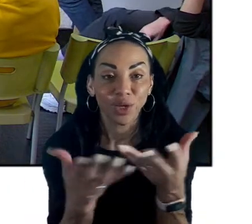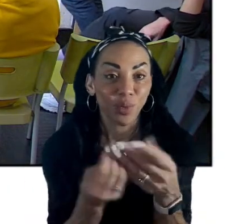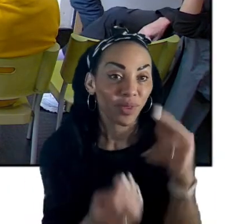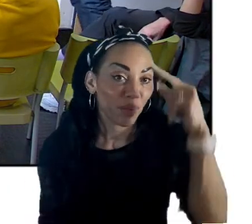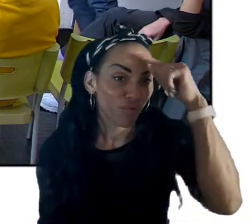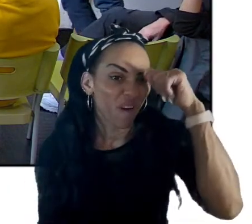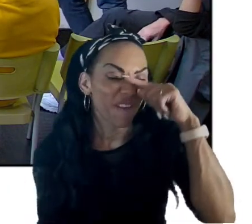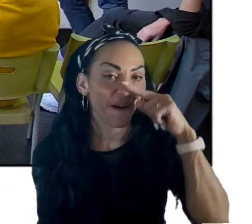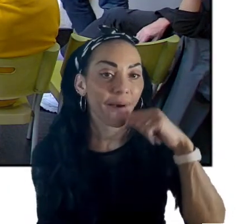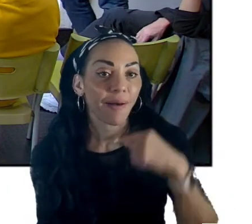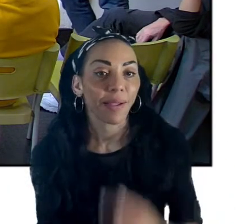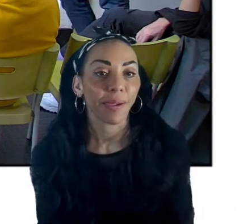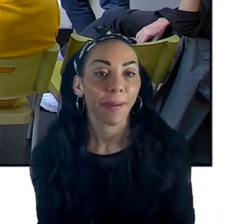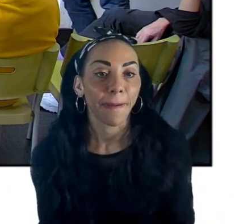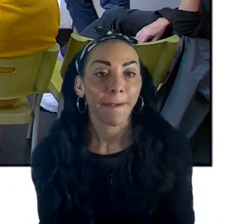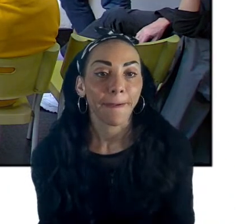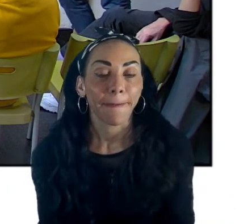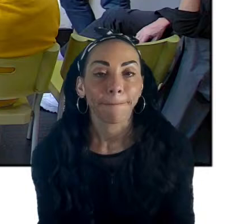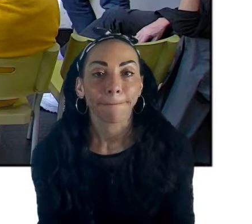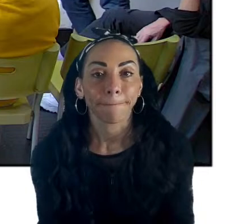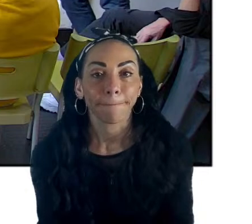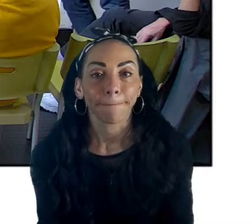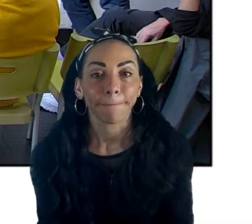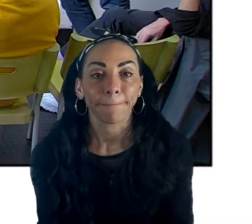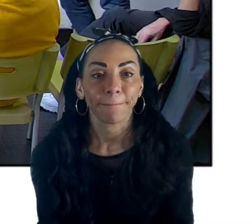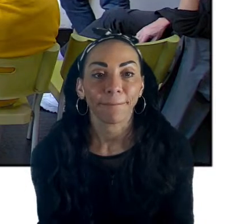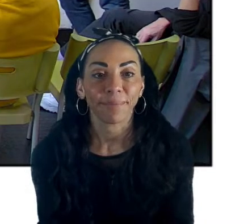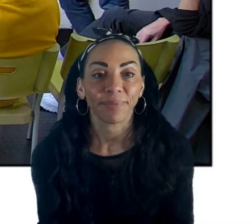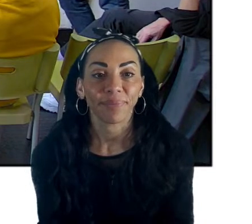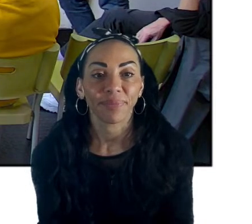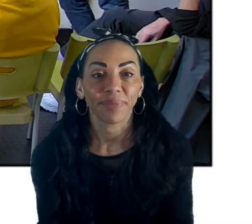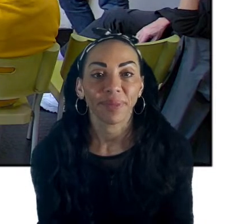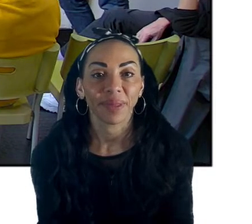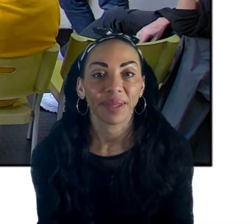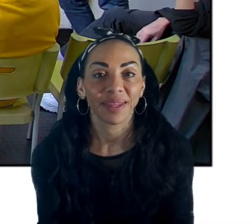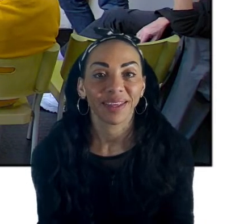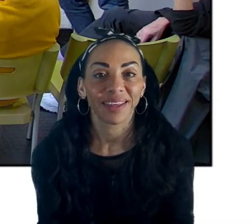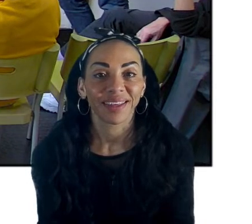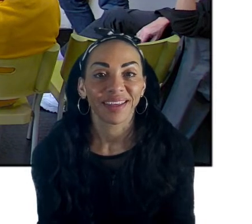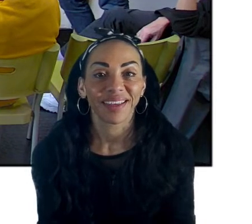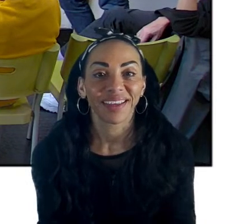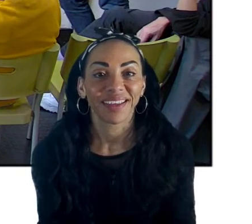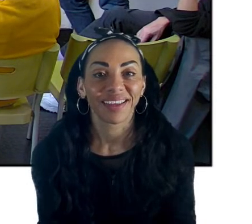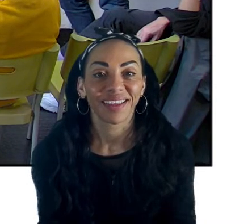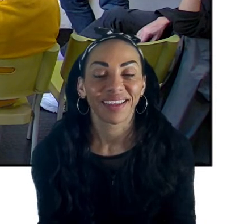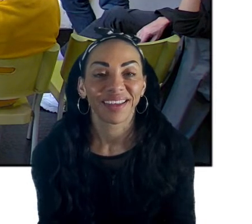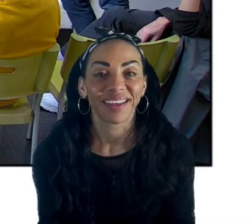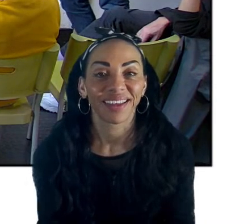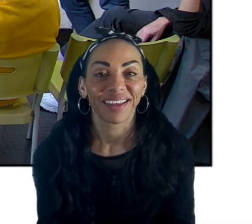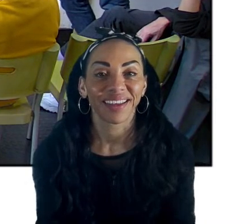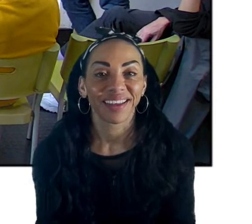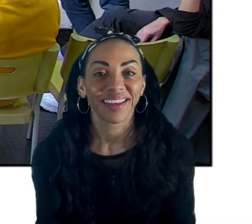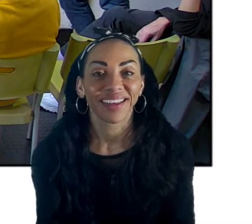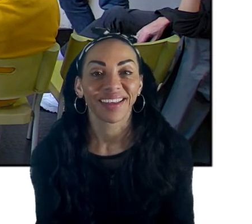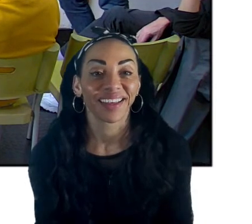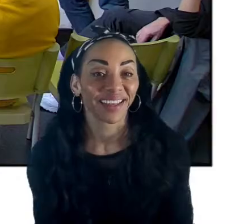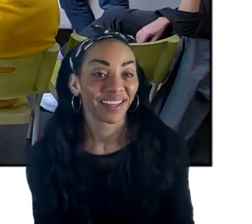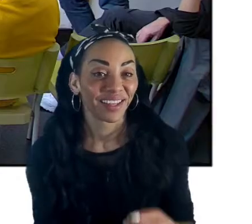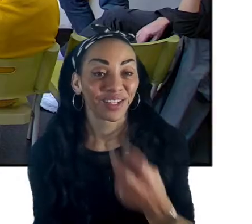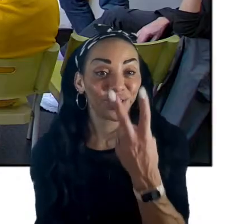really. And then what happens if two AIs are having a hook or a potential hookup